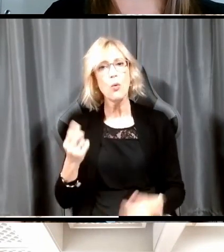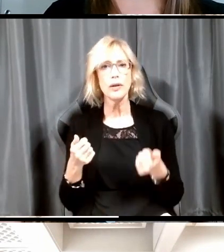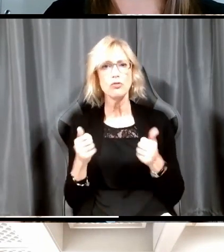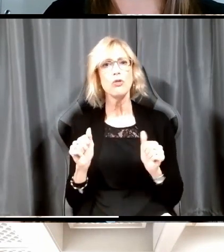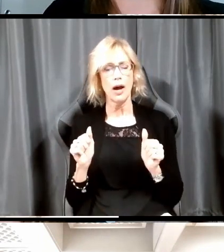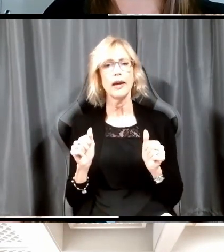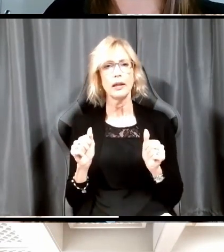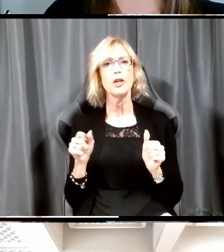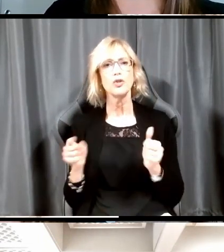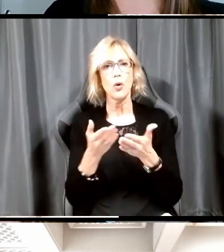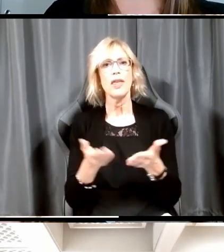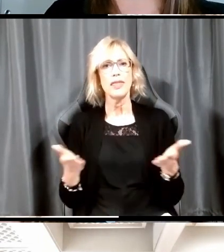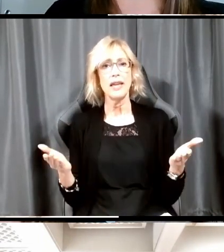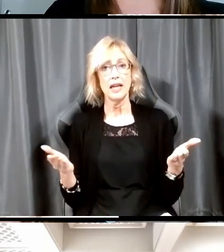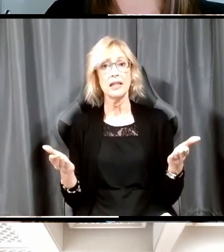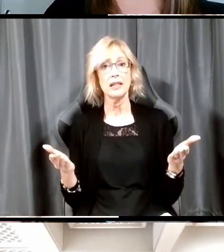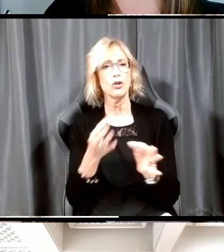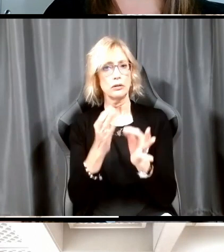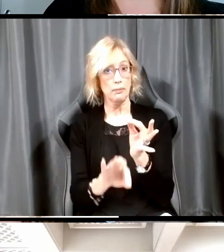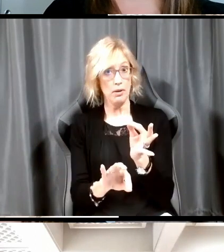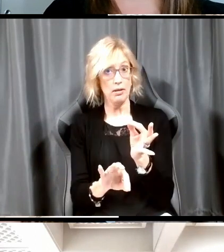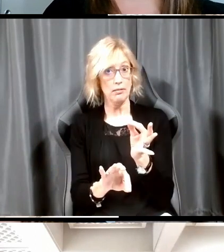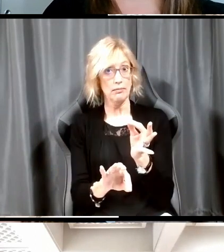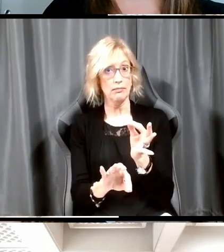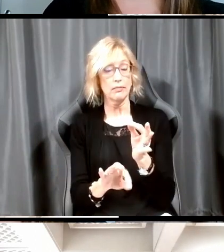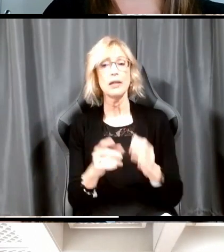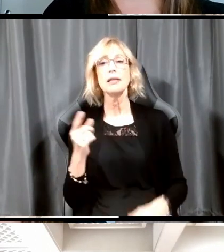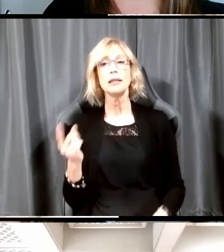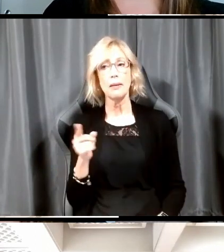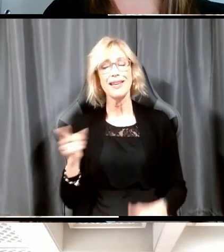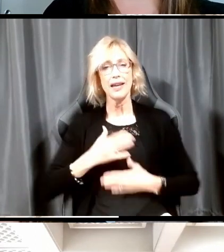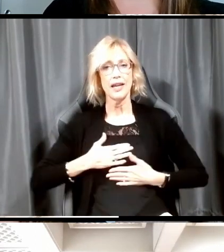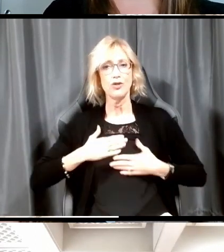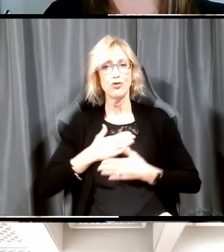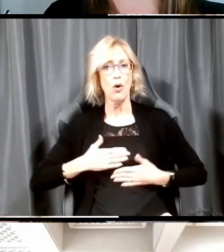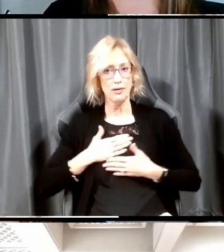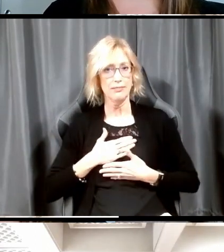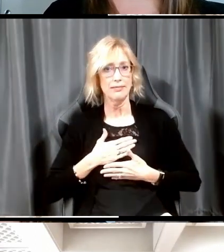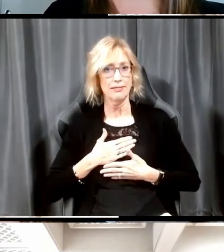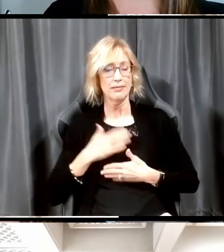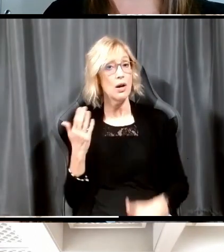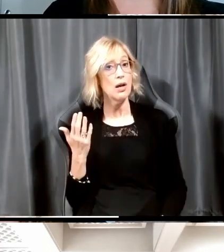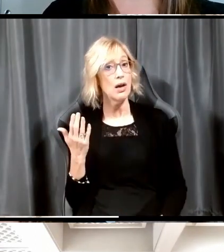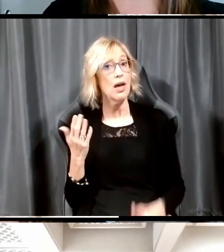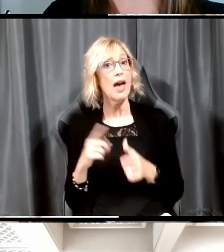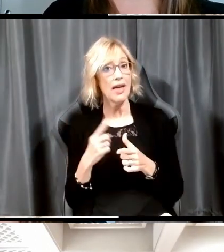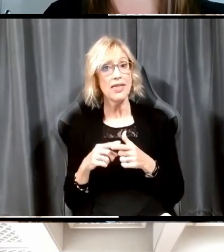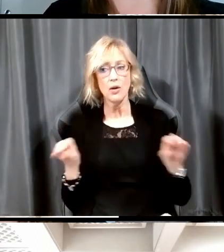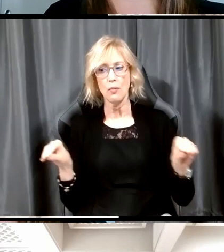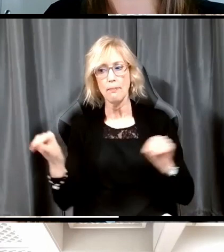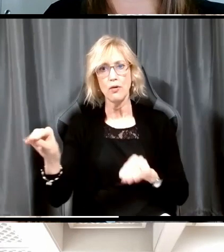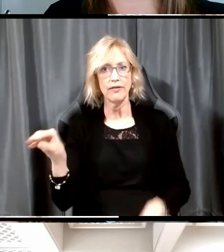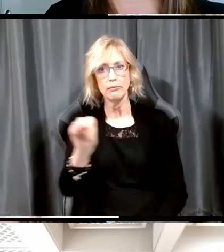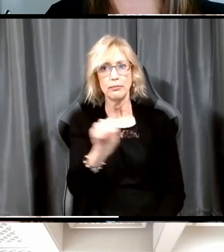so that objects are simple, objects are something that they enjoy, and then we move it around a lot